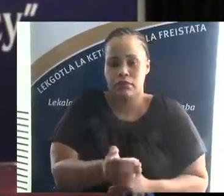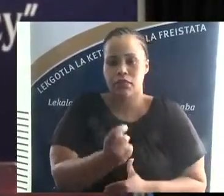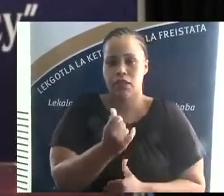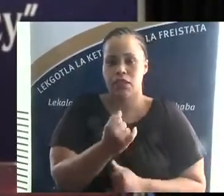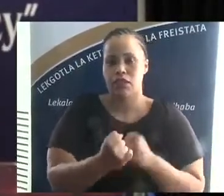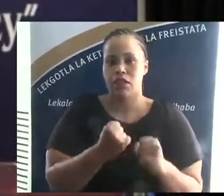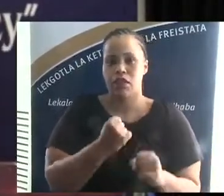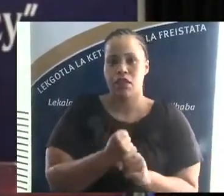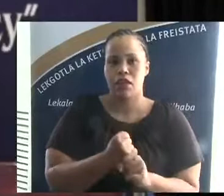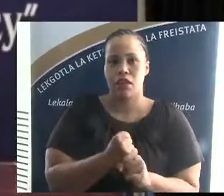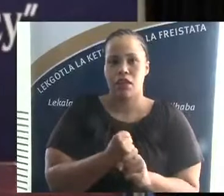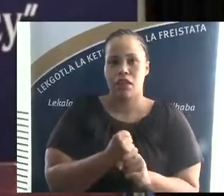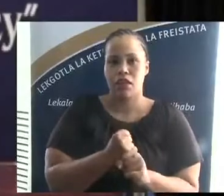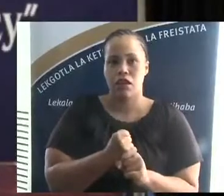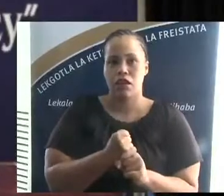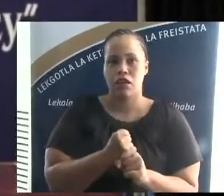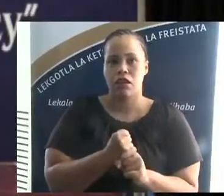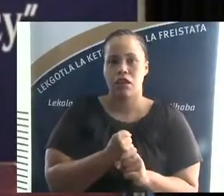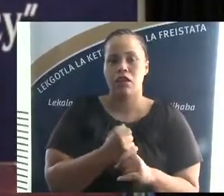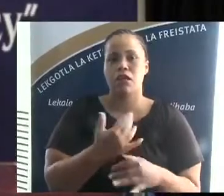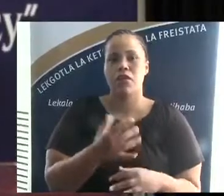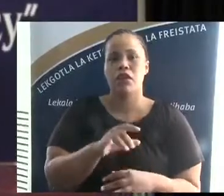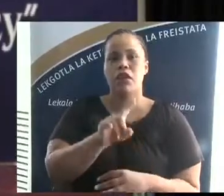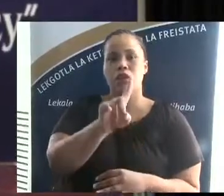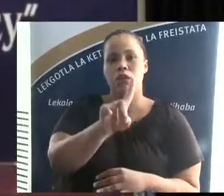year period amounts to